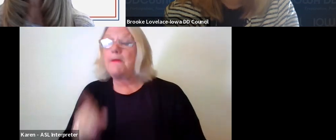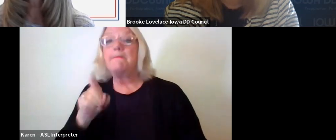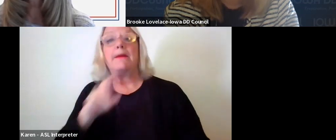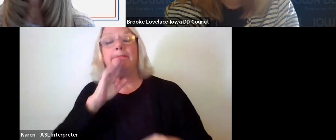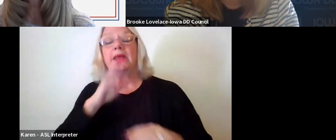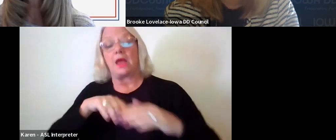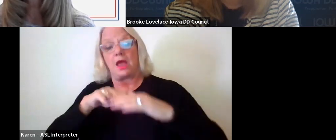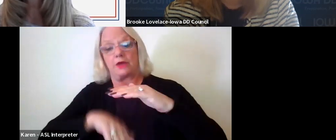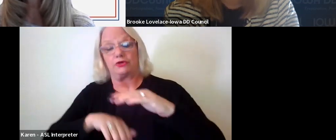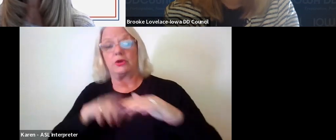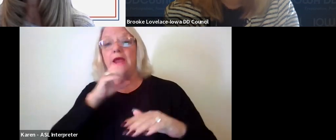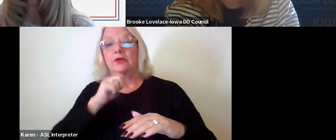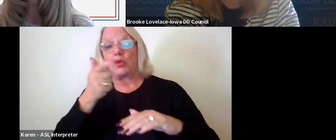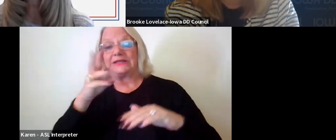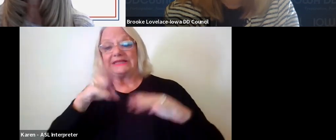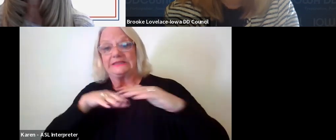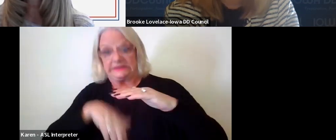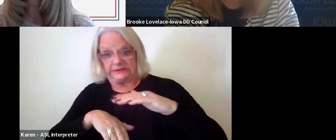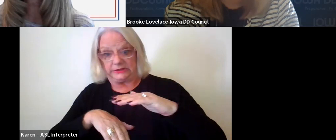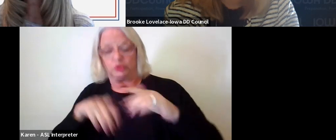26 to be eligible for an ABLE account.